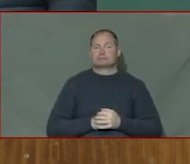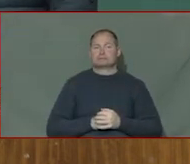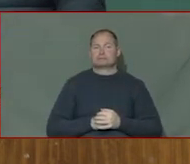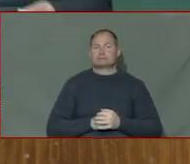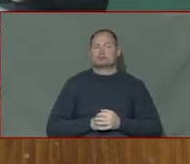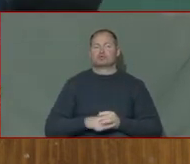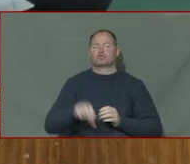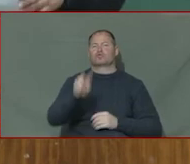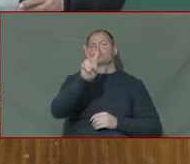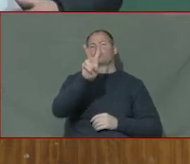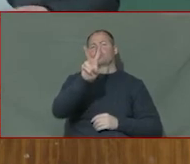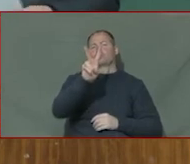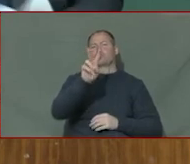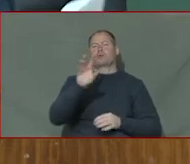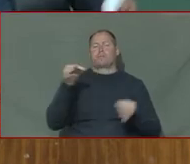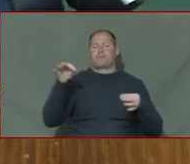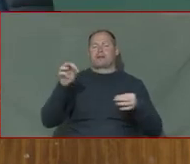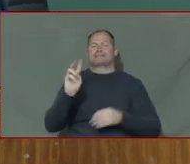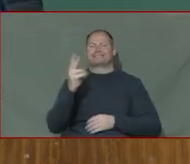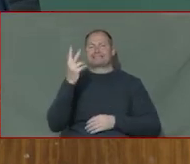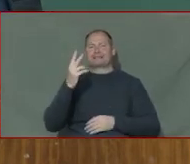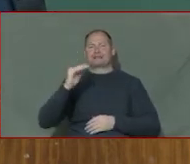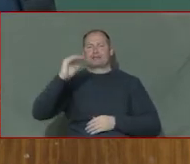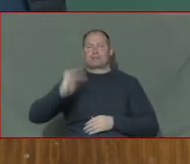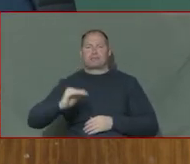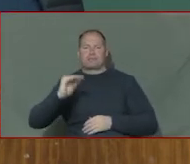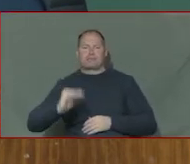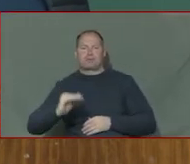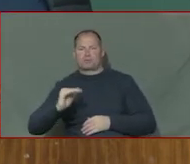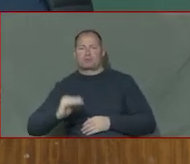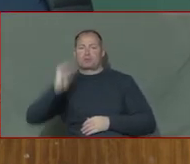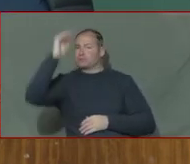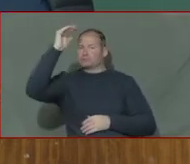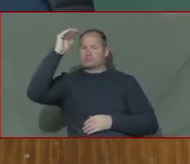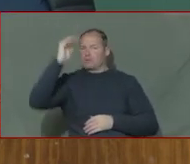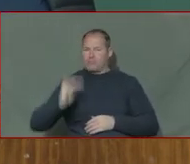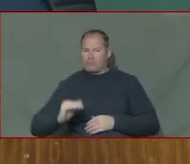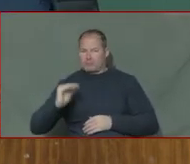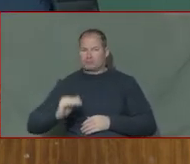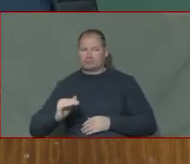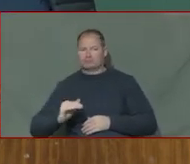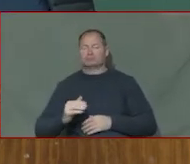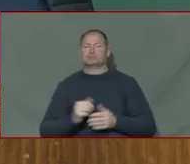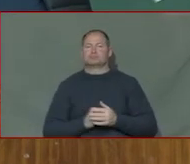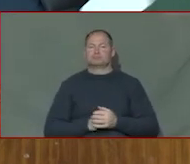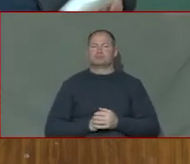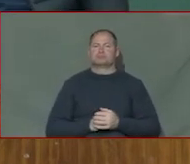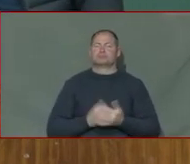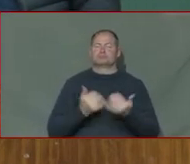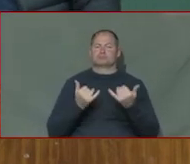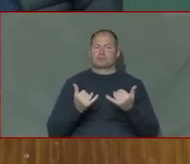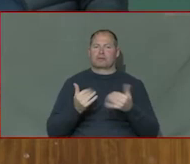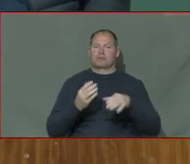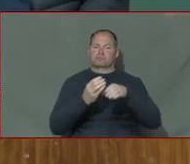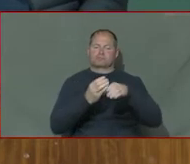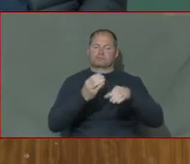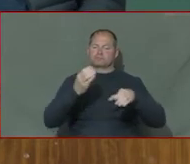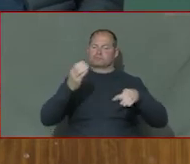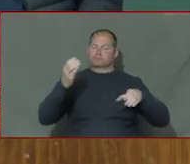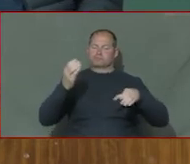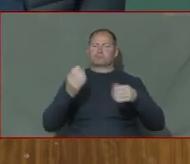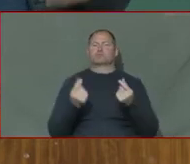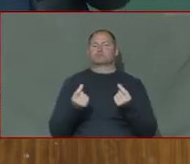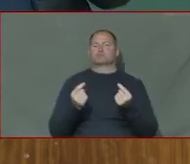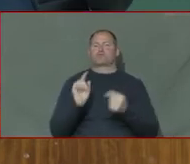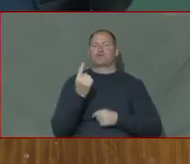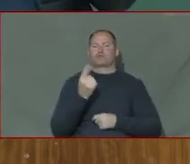2, the second page, at the bottom. I first want to do the cylinder before I do the top one, all right? And the reason